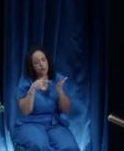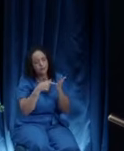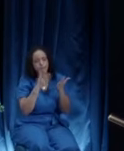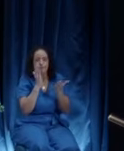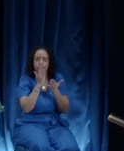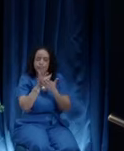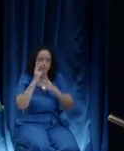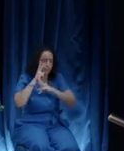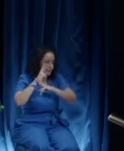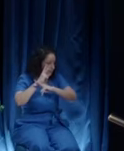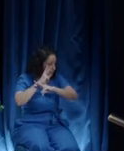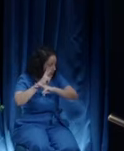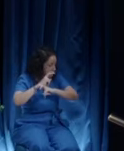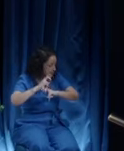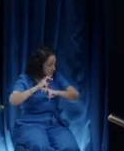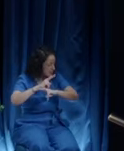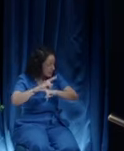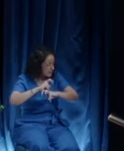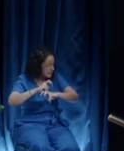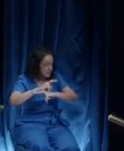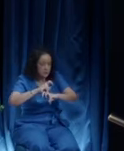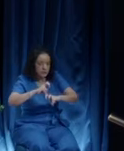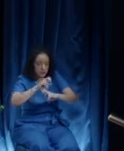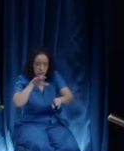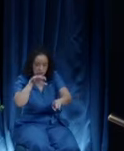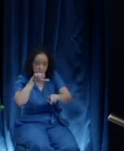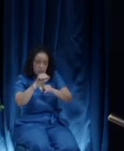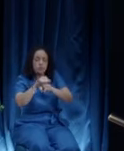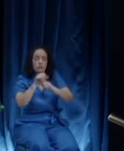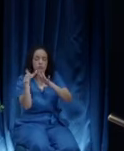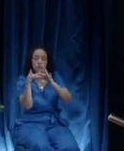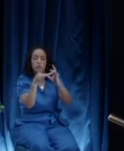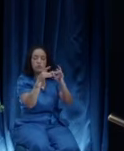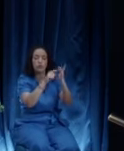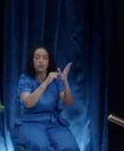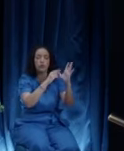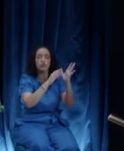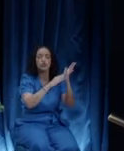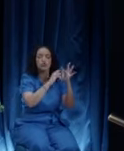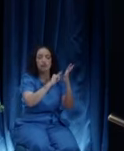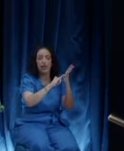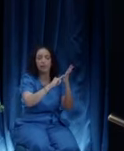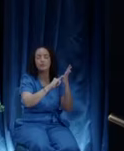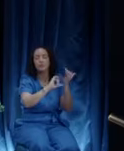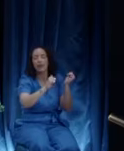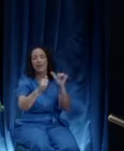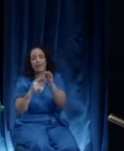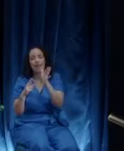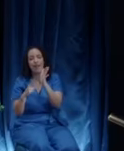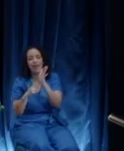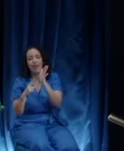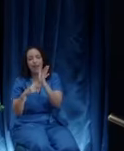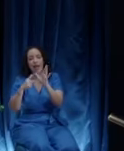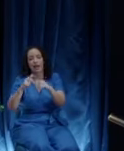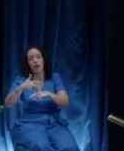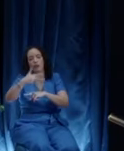at the relationship between James and Anna of Denmark and Robert